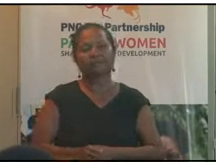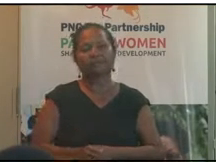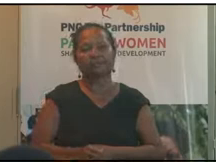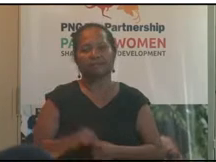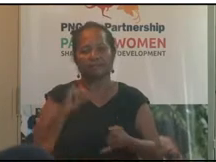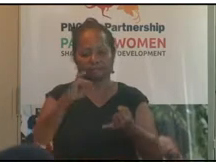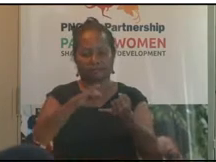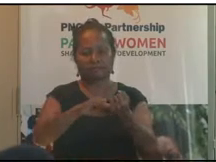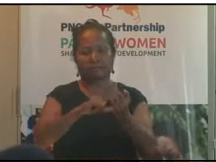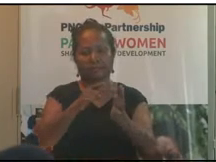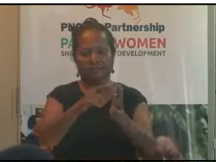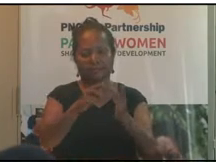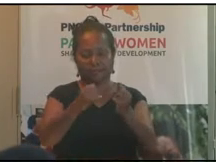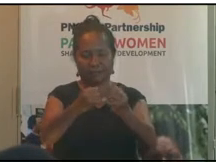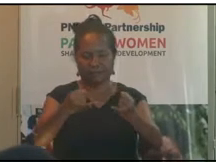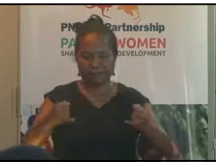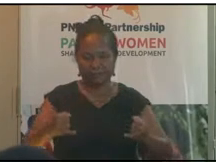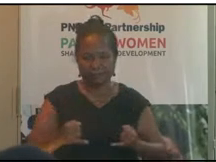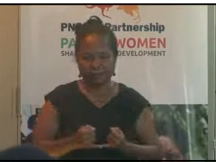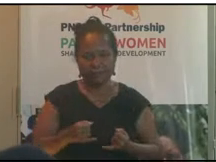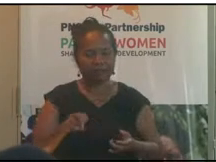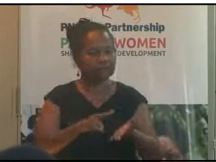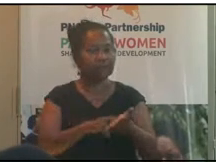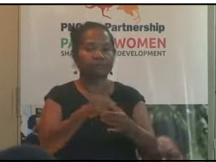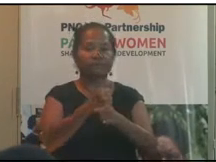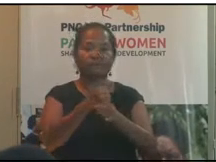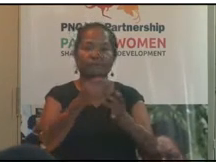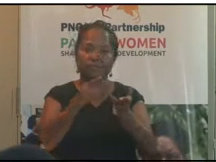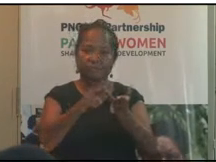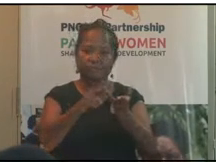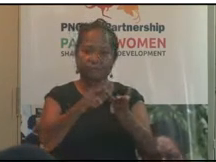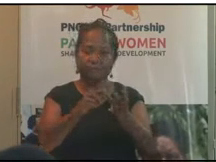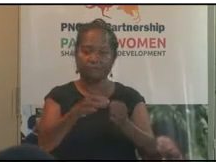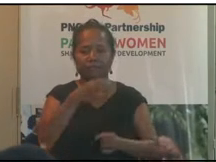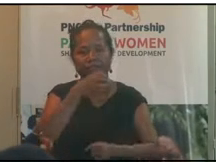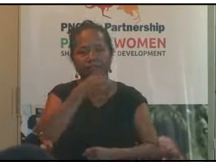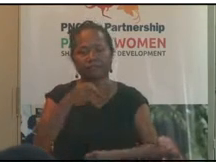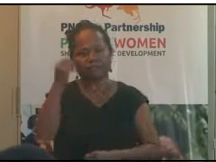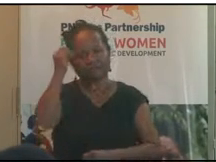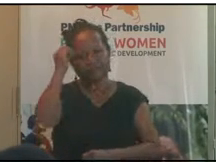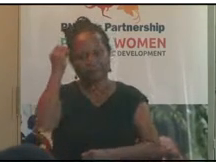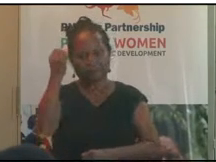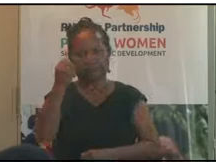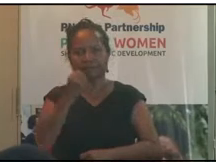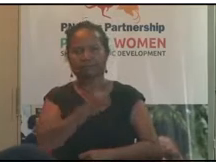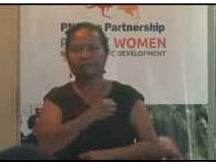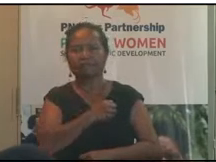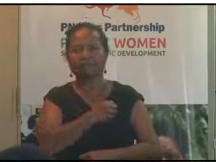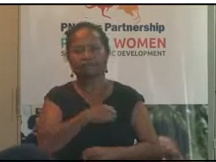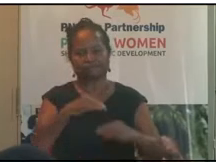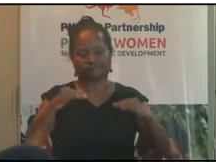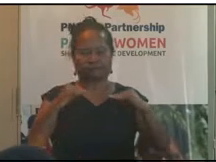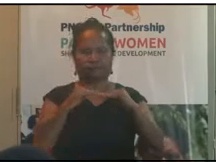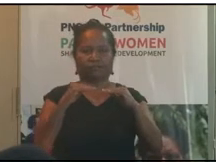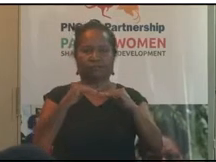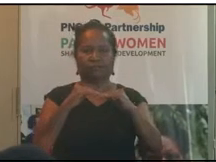Islands, a non-government organization of motivated women and men who believe in the cause for gender equality.